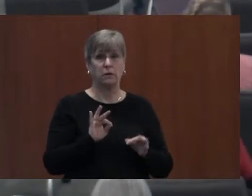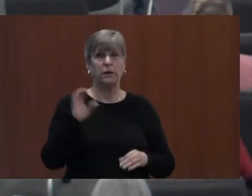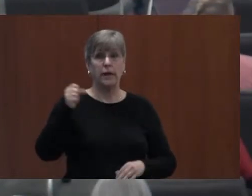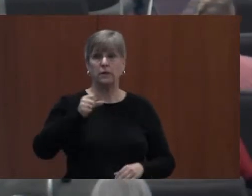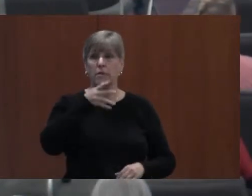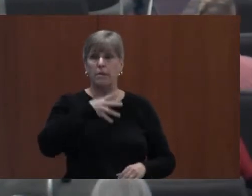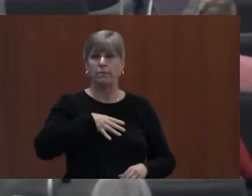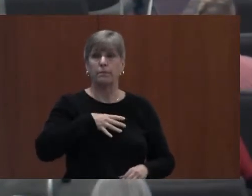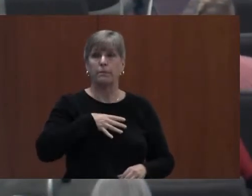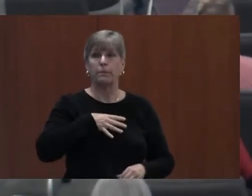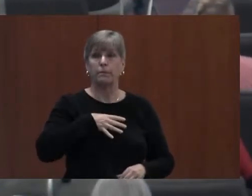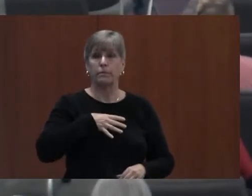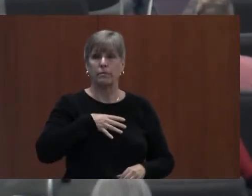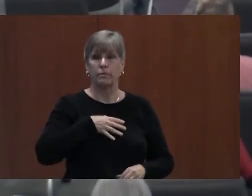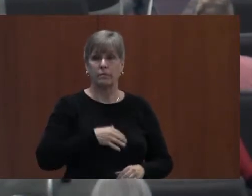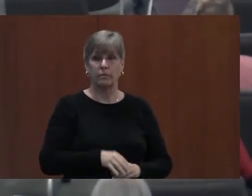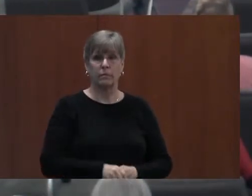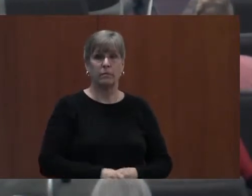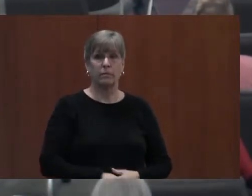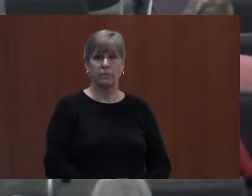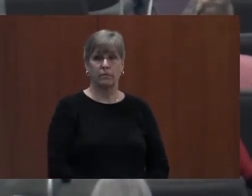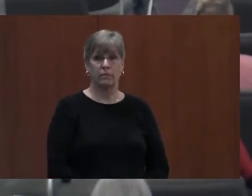Yes, ma'am.